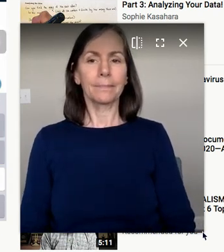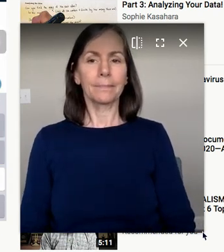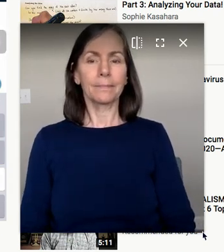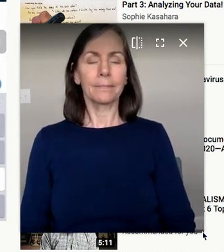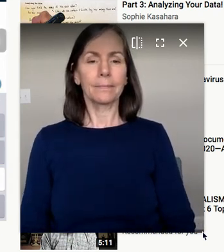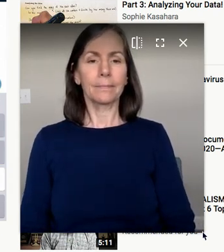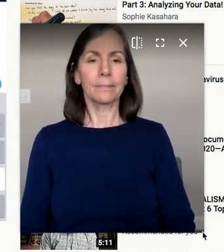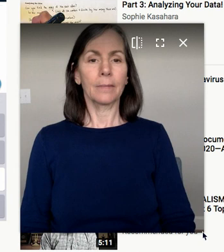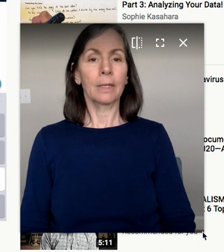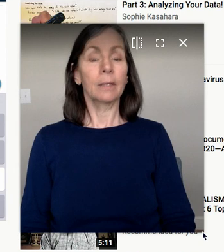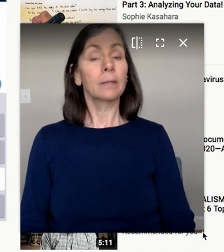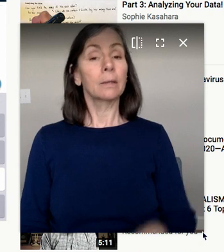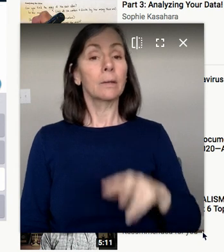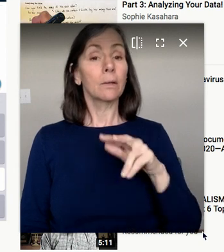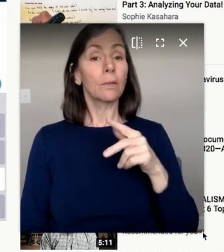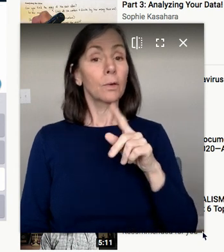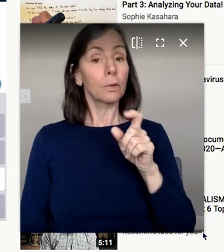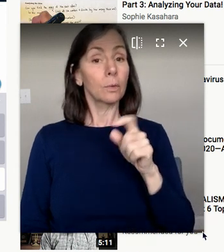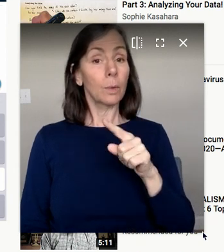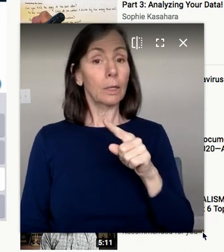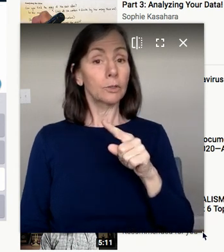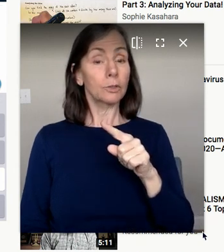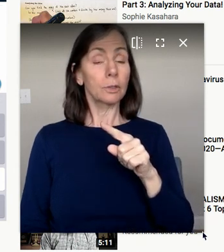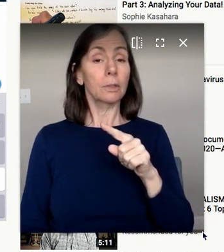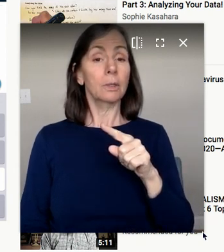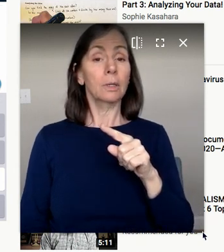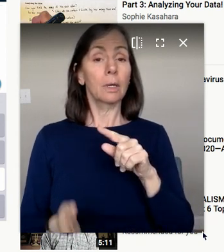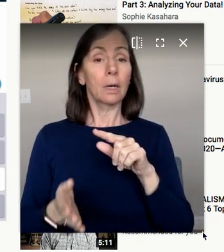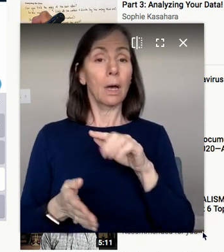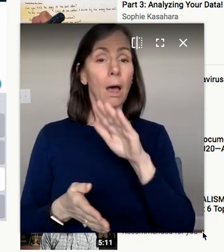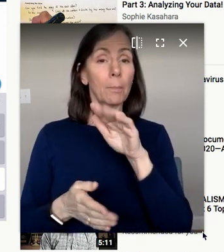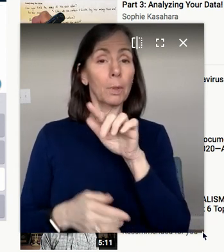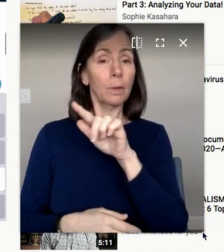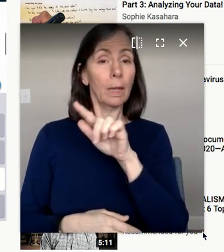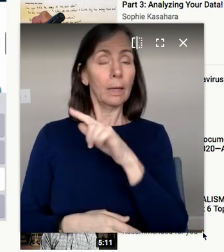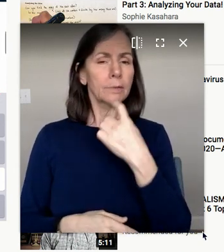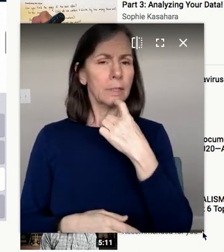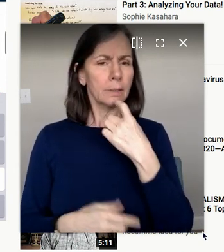Question 3 in the upper left says, what is your name?